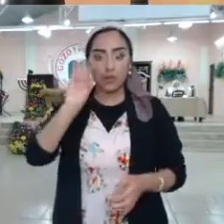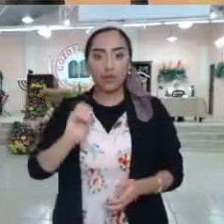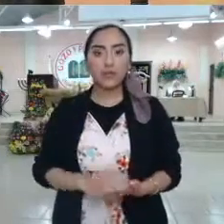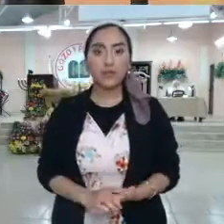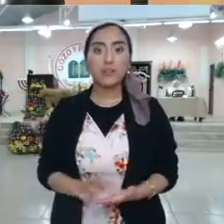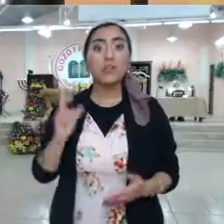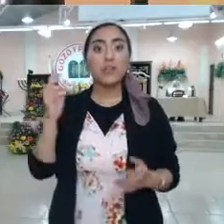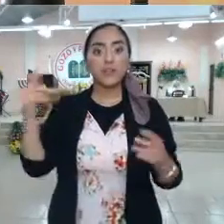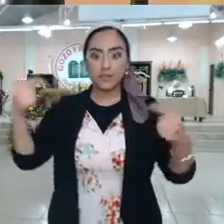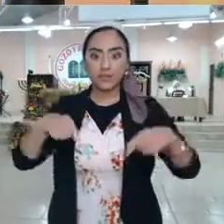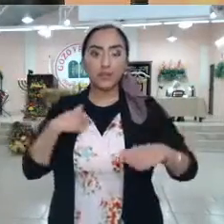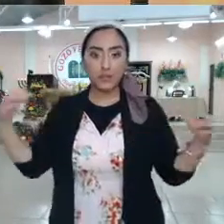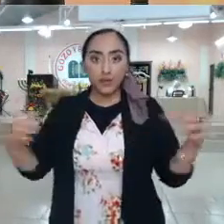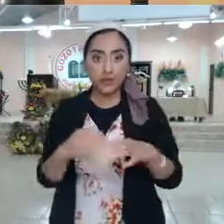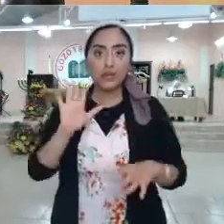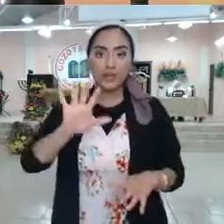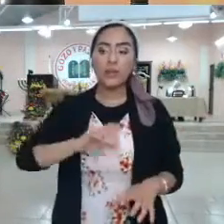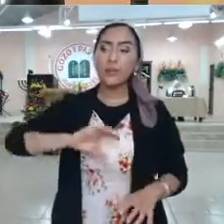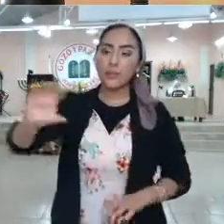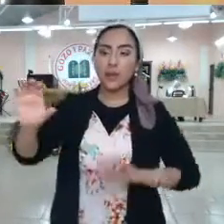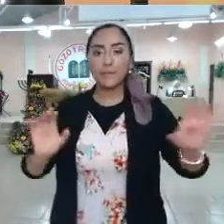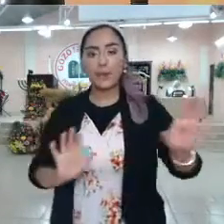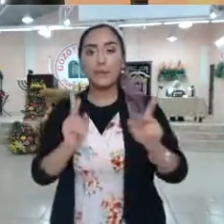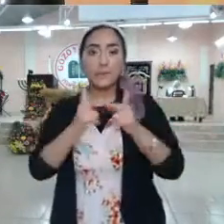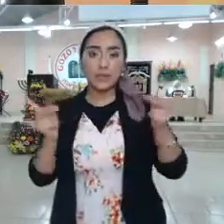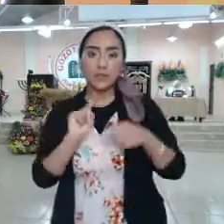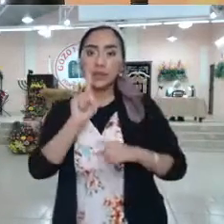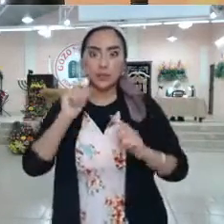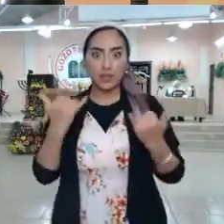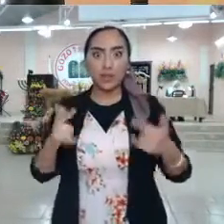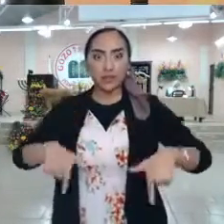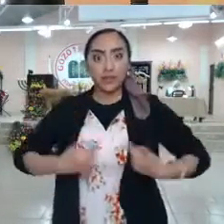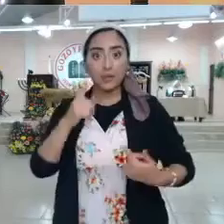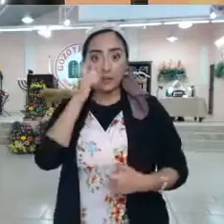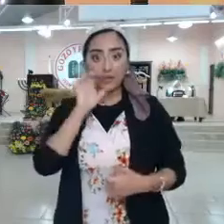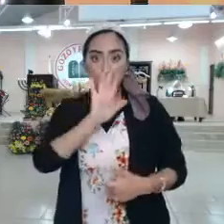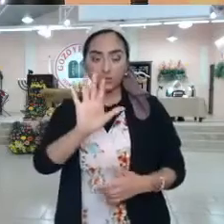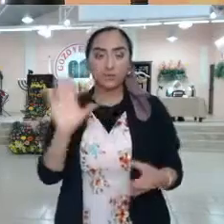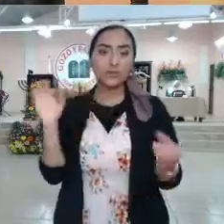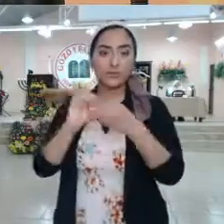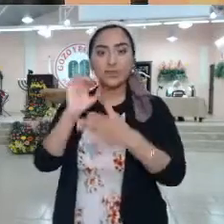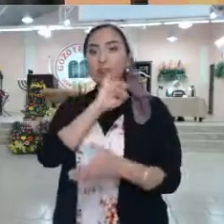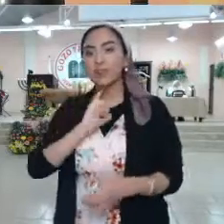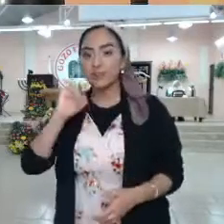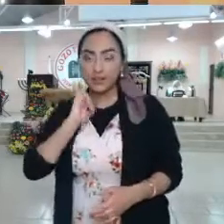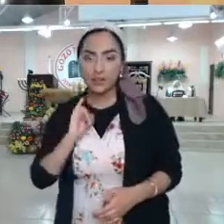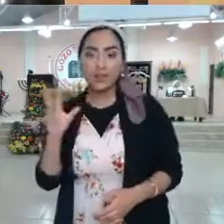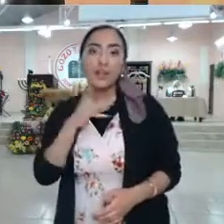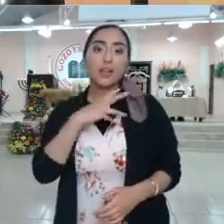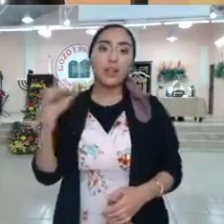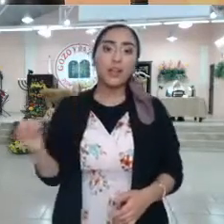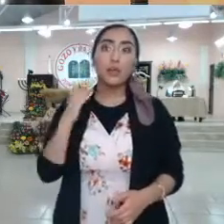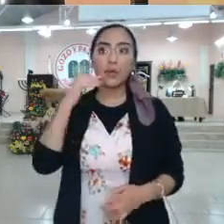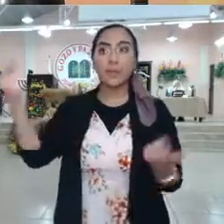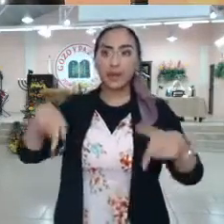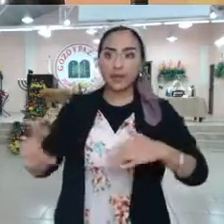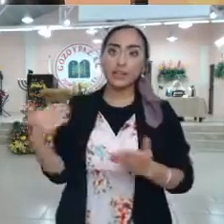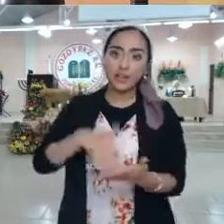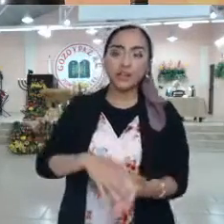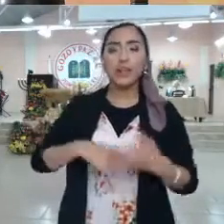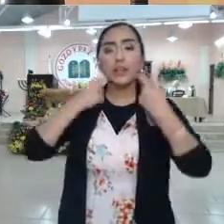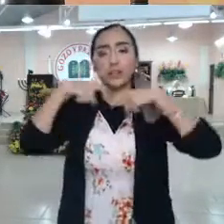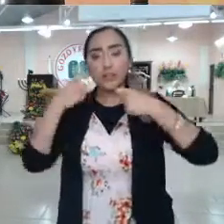13:14:40. He has put us together in every feast, and you go back to the place where you live right now because you belong to Israel, and then you come